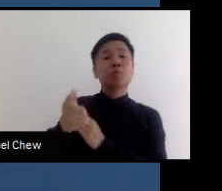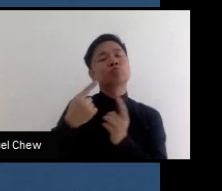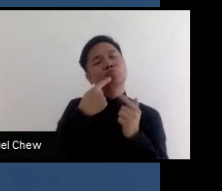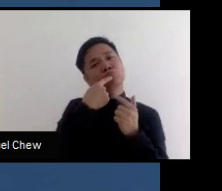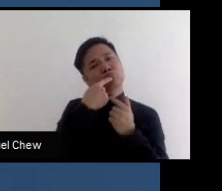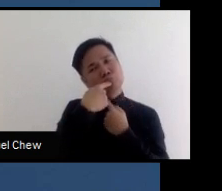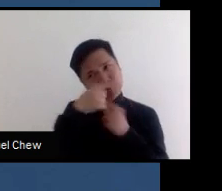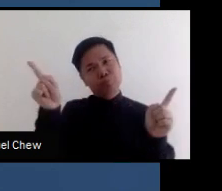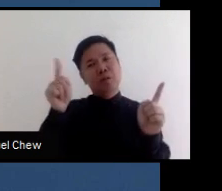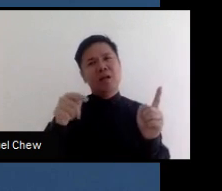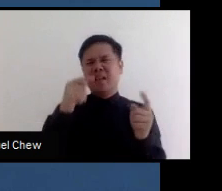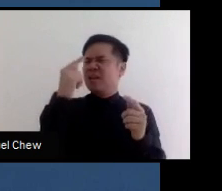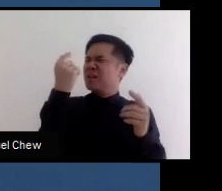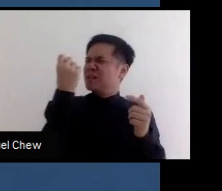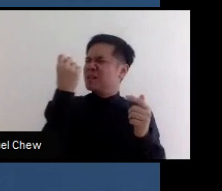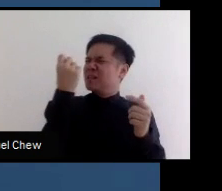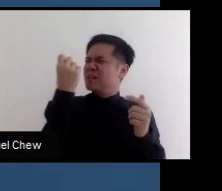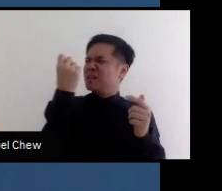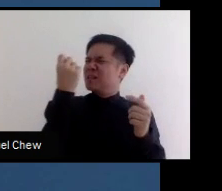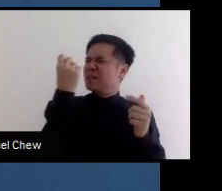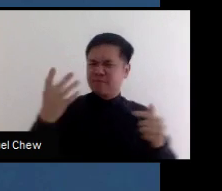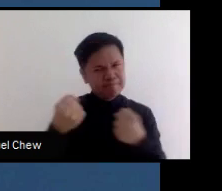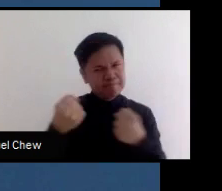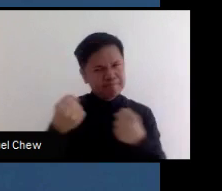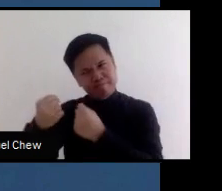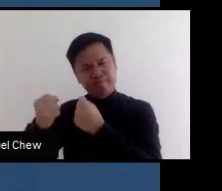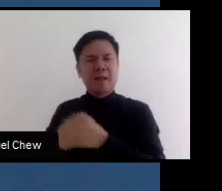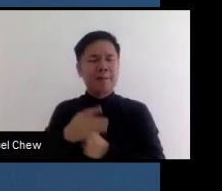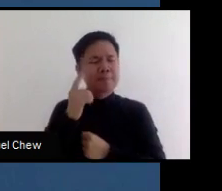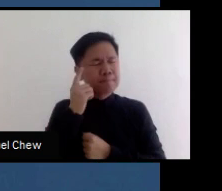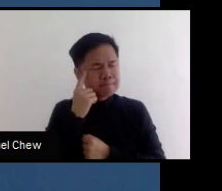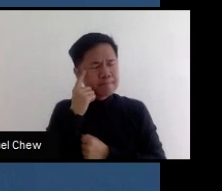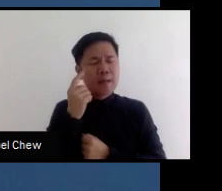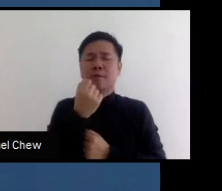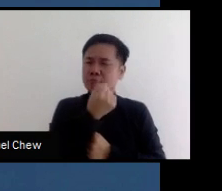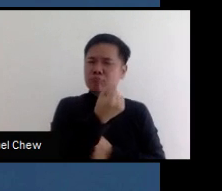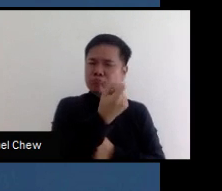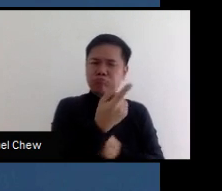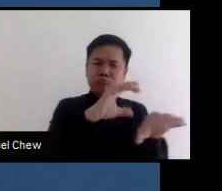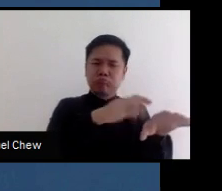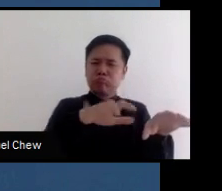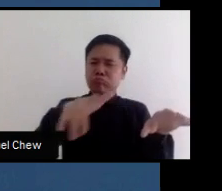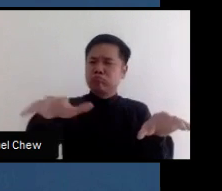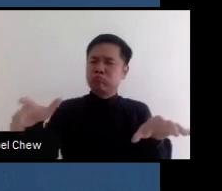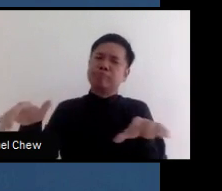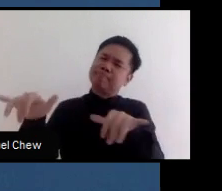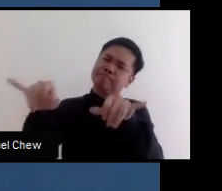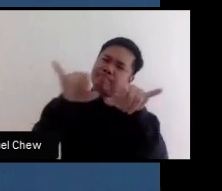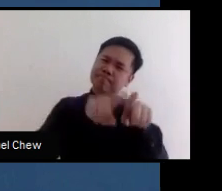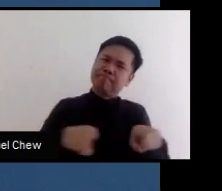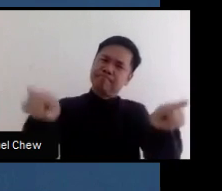which I believe is faced by many others as well, and that's the need for